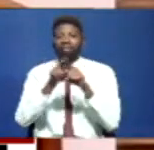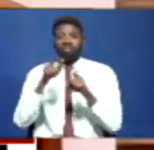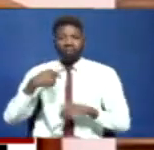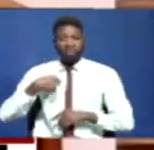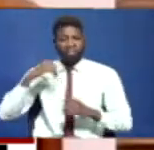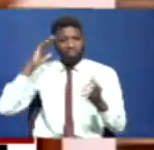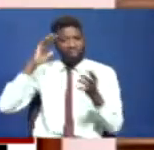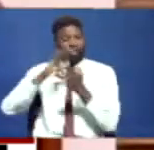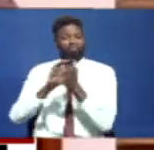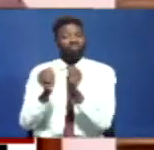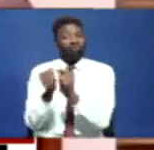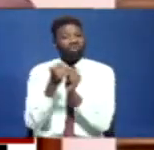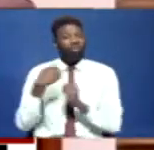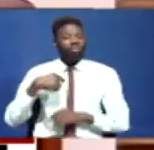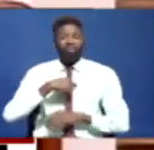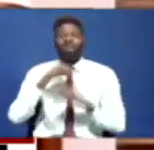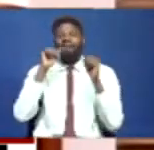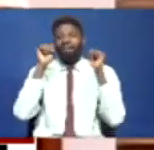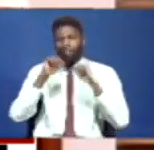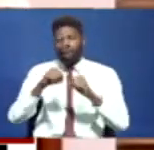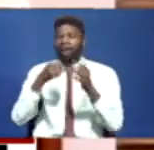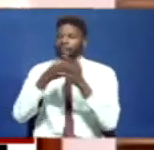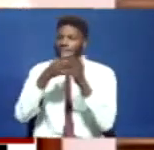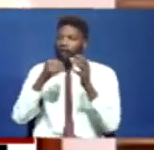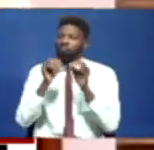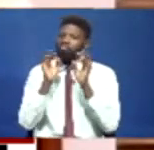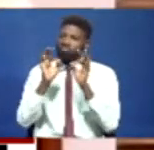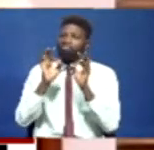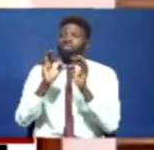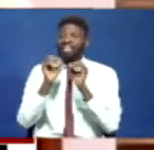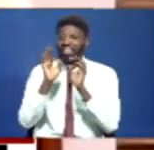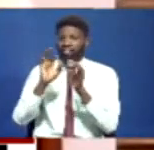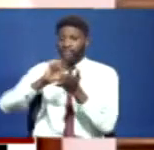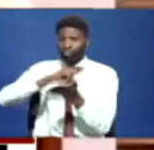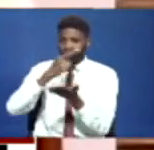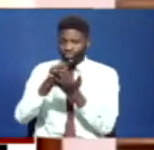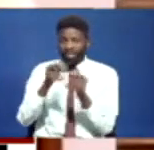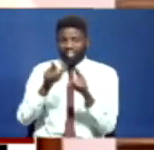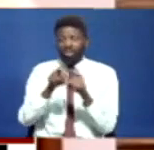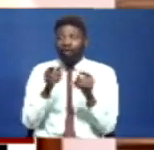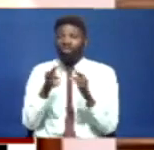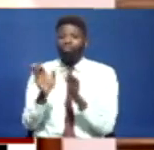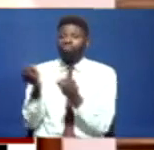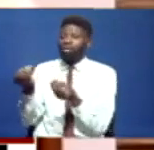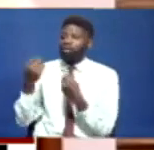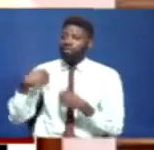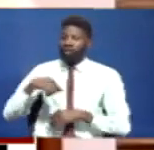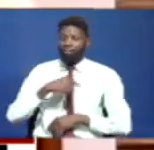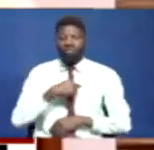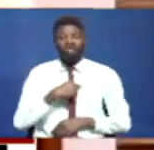impact with the resources and opportunity afforded to us. Ladies and gentlemen,